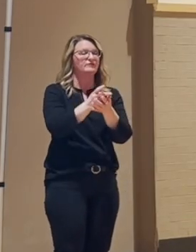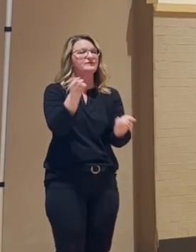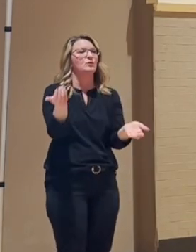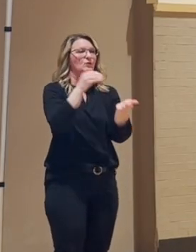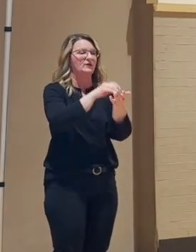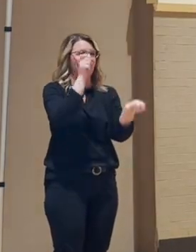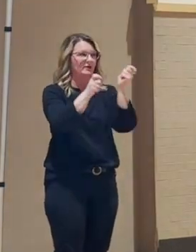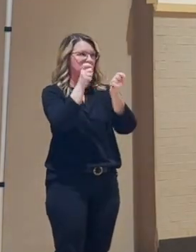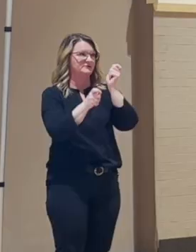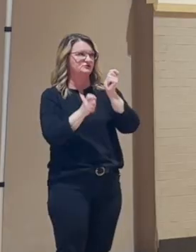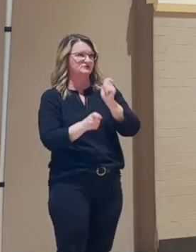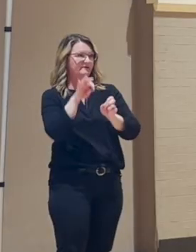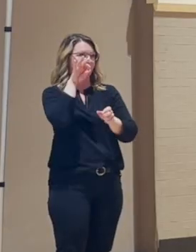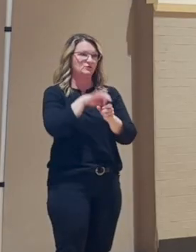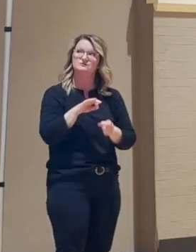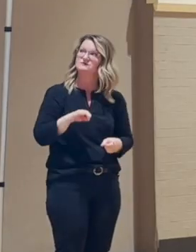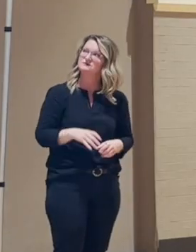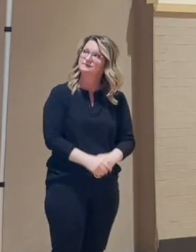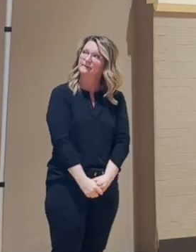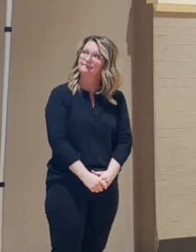recalibration results.